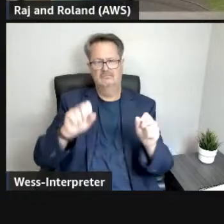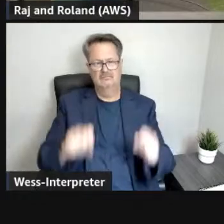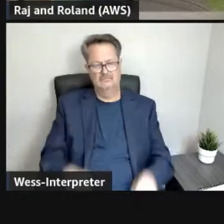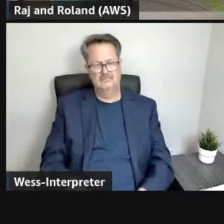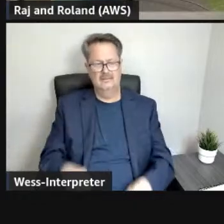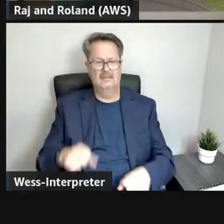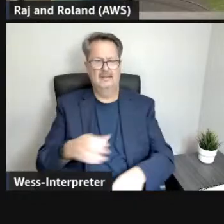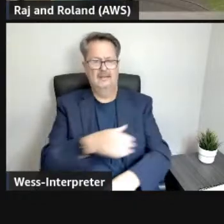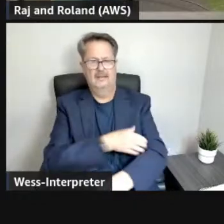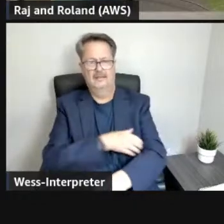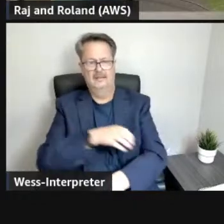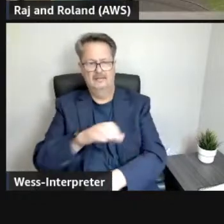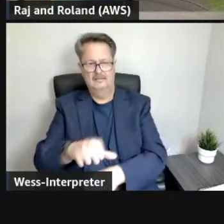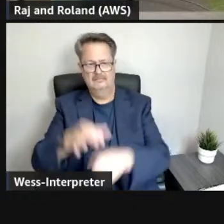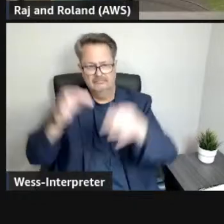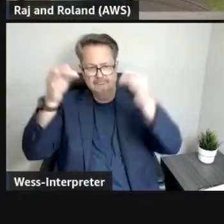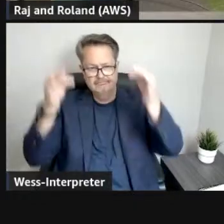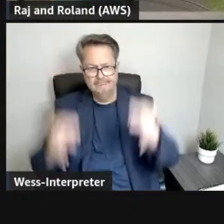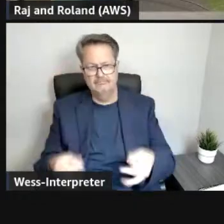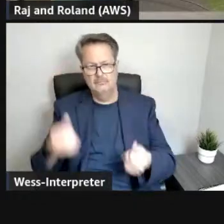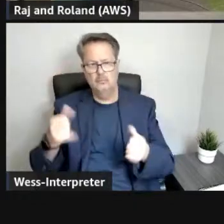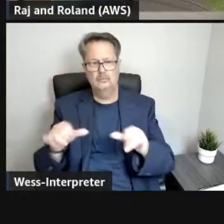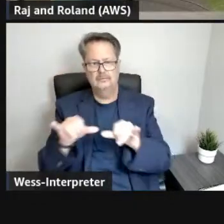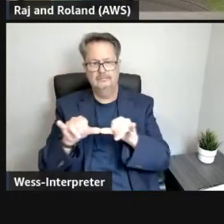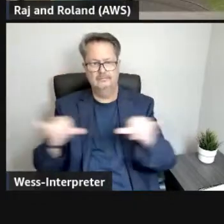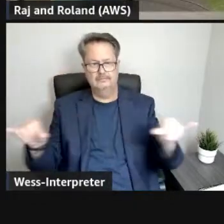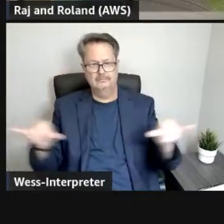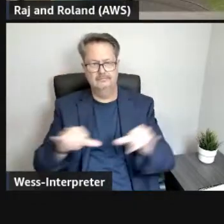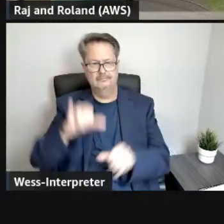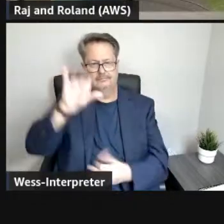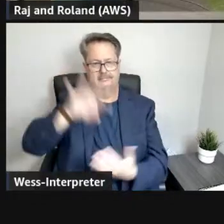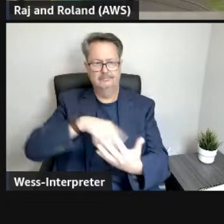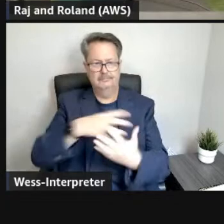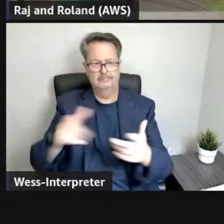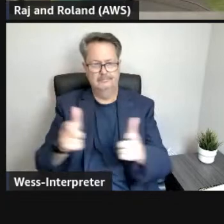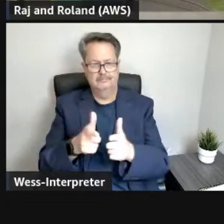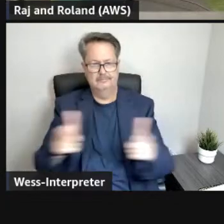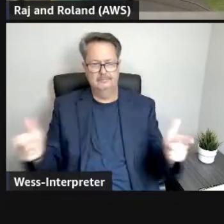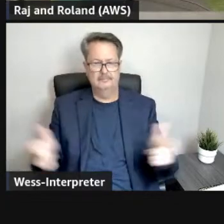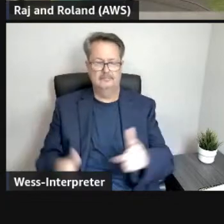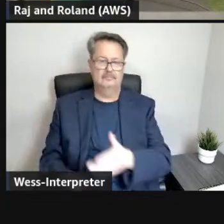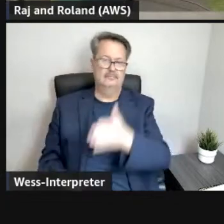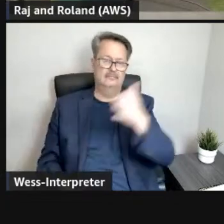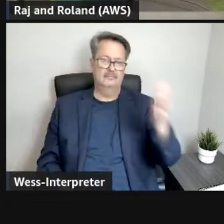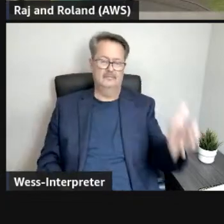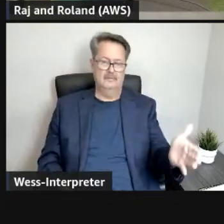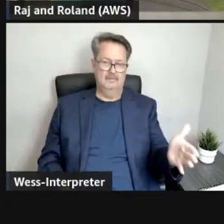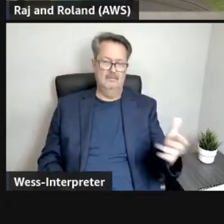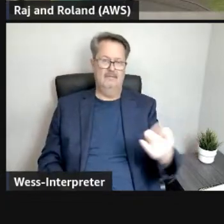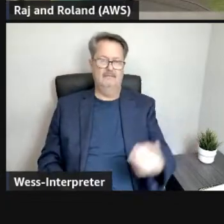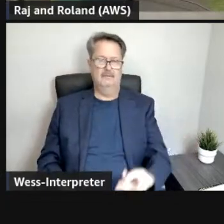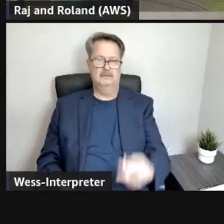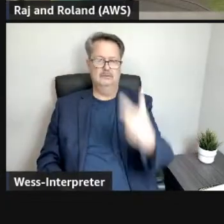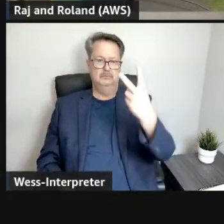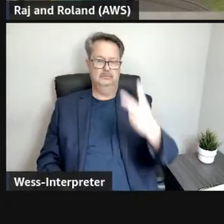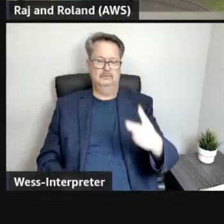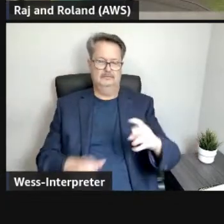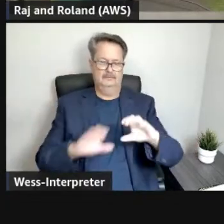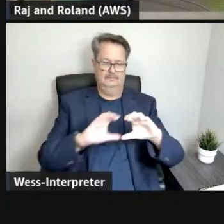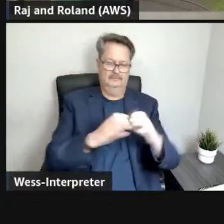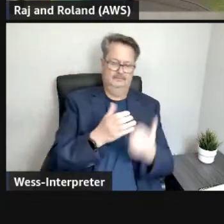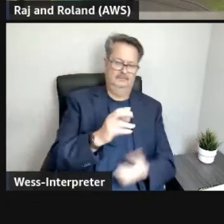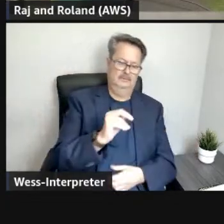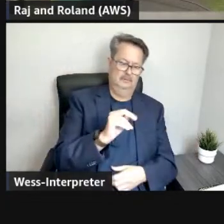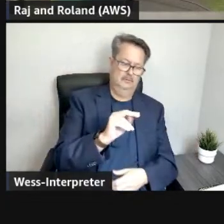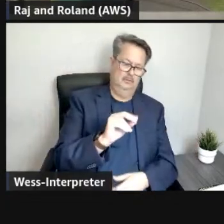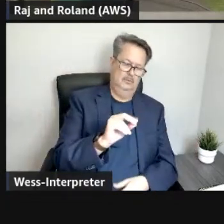prioritize which node group to scale out first. In this example, on the left, we are creating two different node groups. The first one is managed